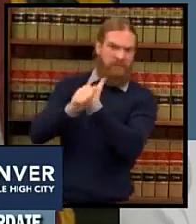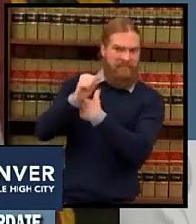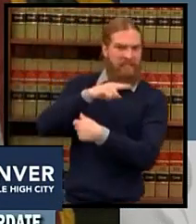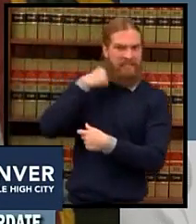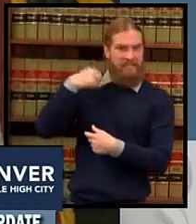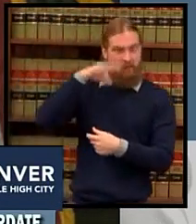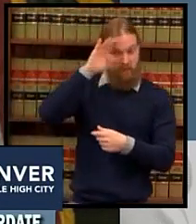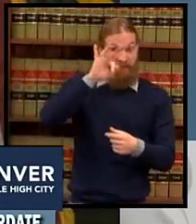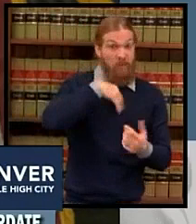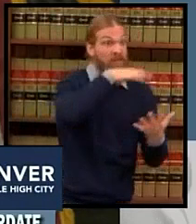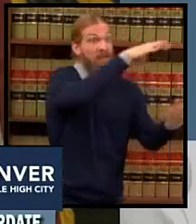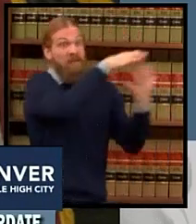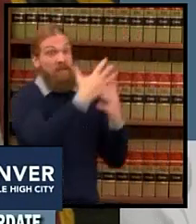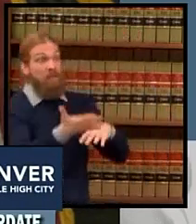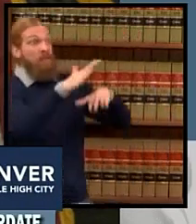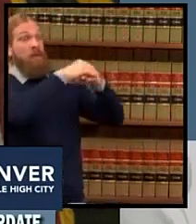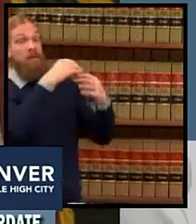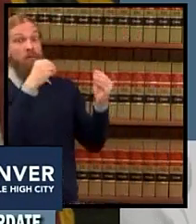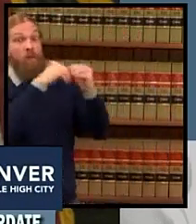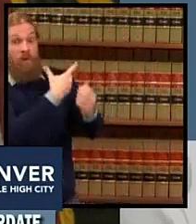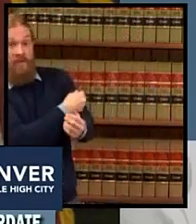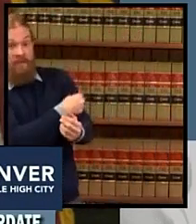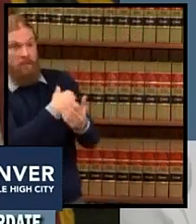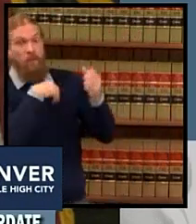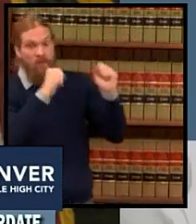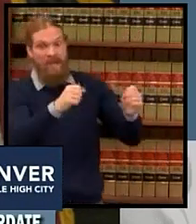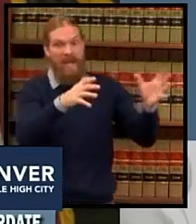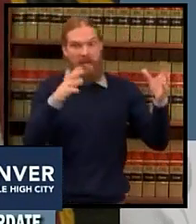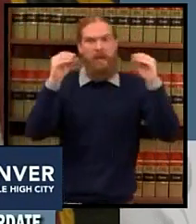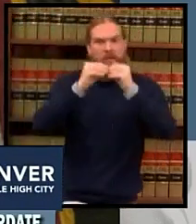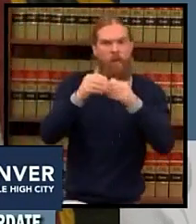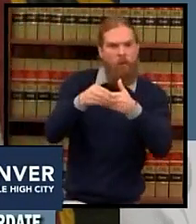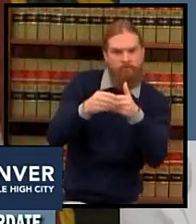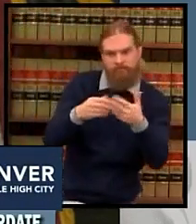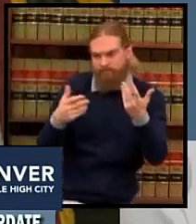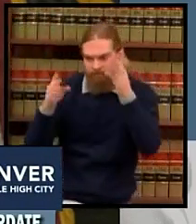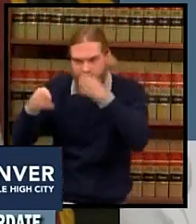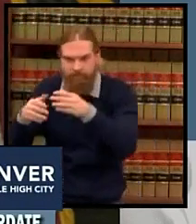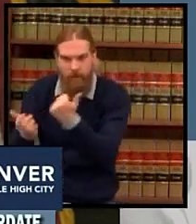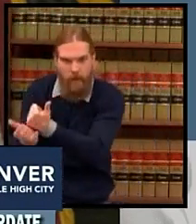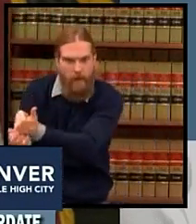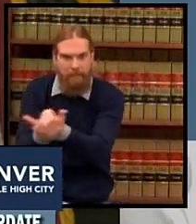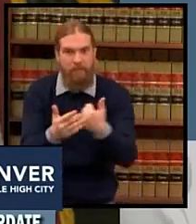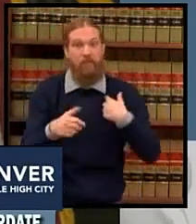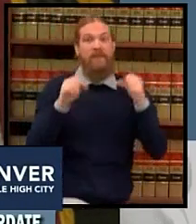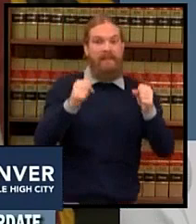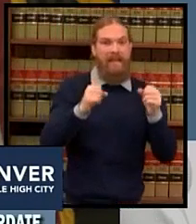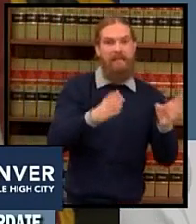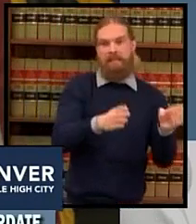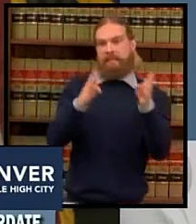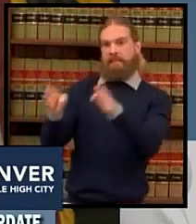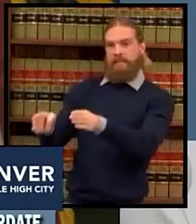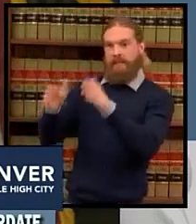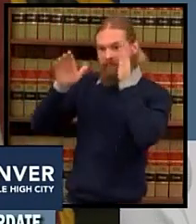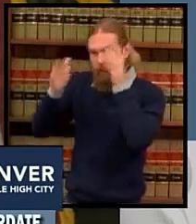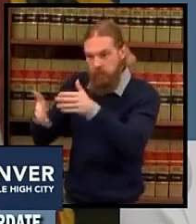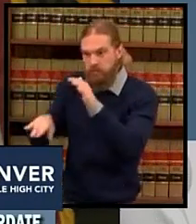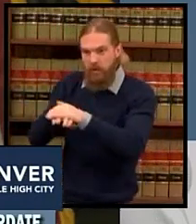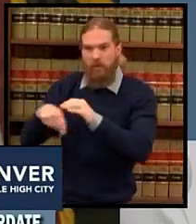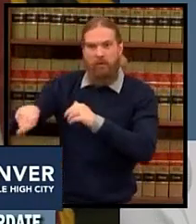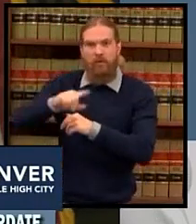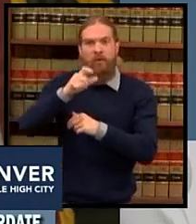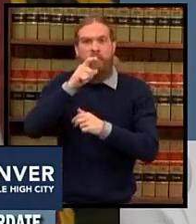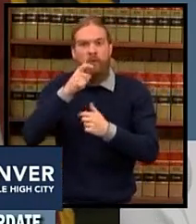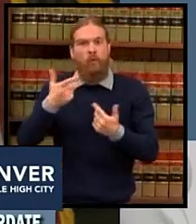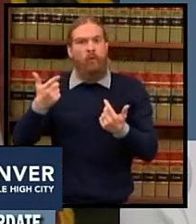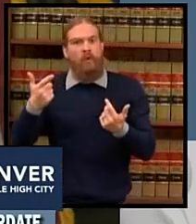more control of our ability to be nimble, we can move it to our neighborhoods that don't have health institutions readily